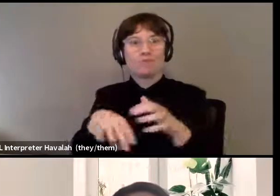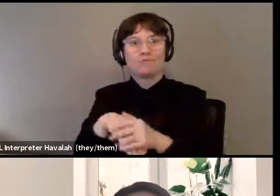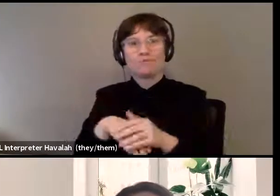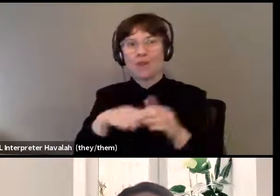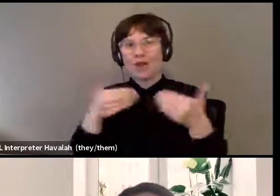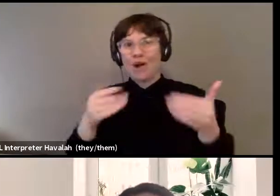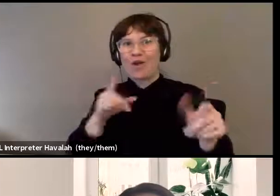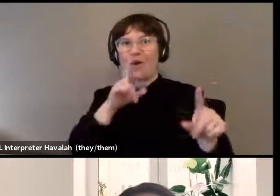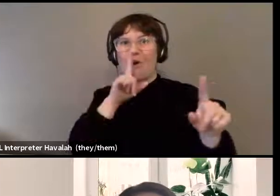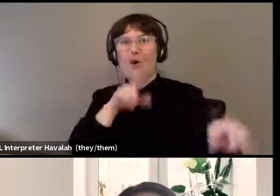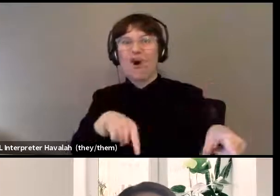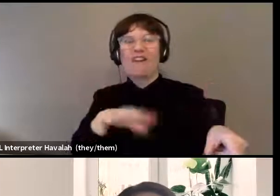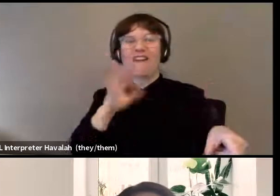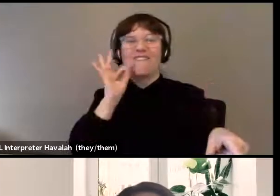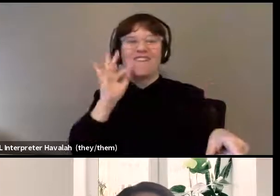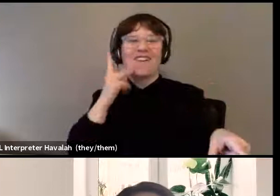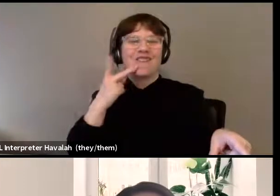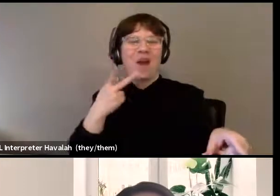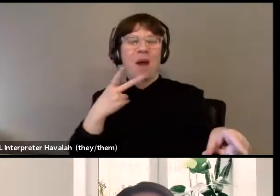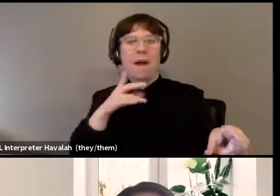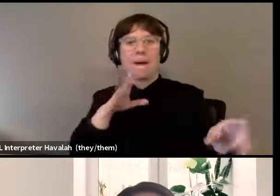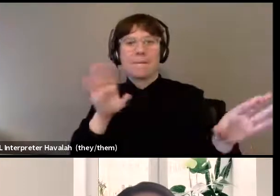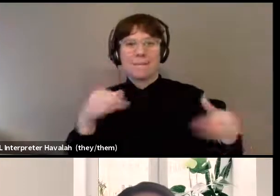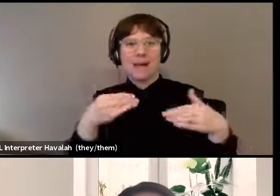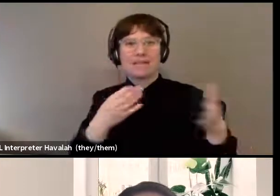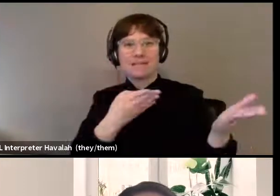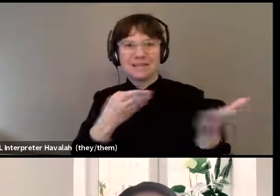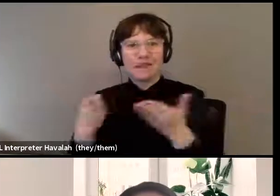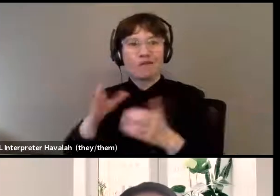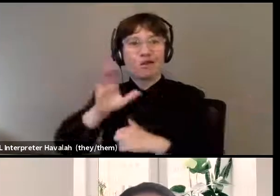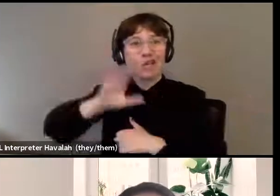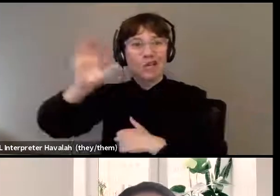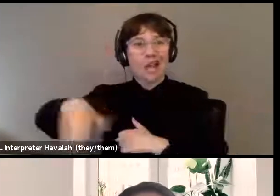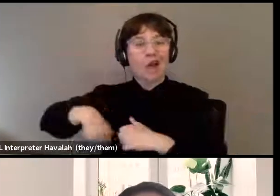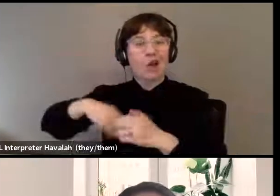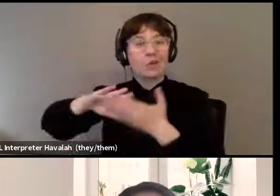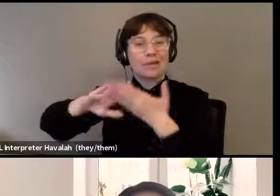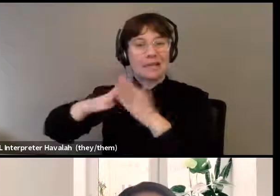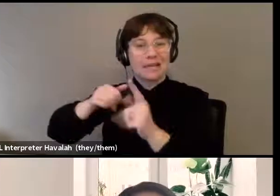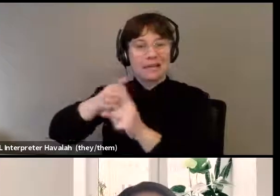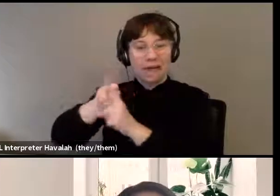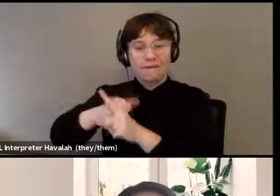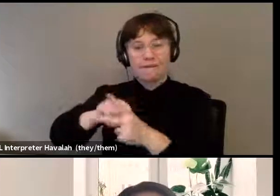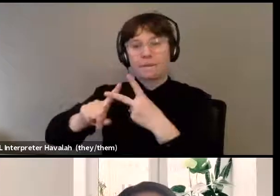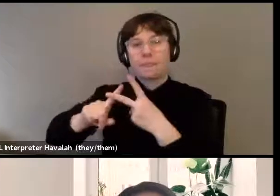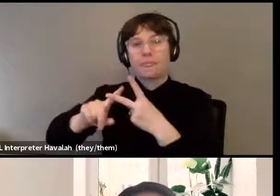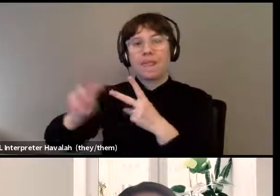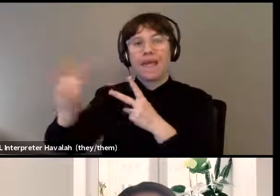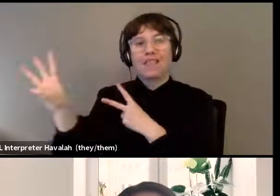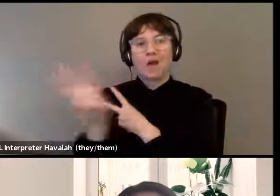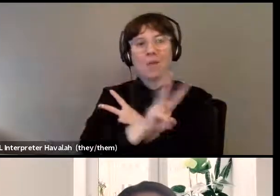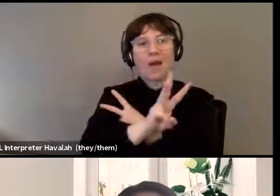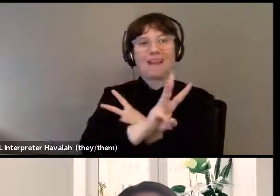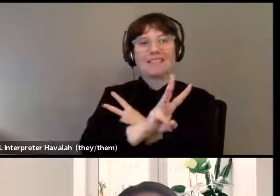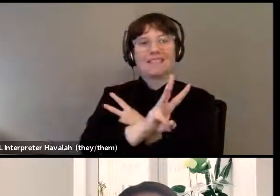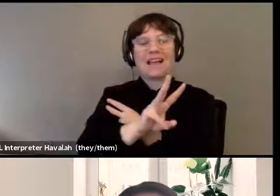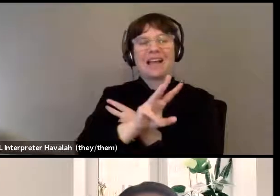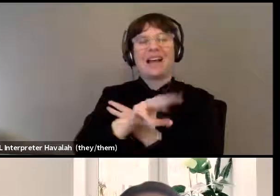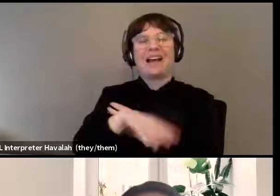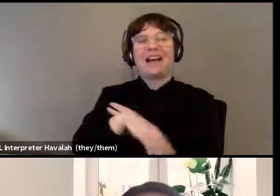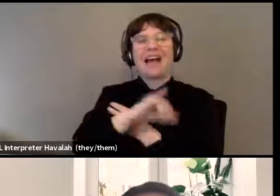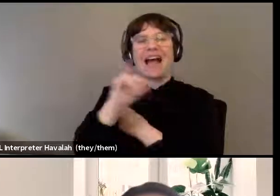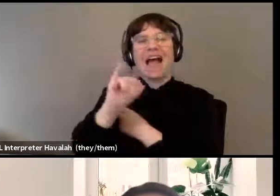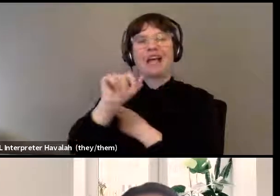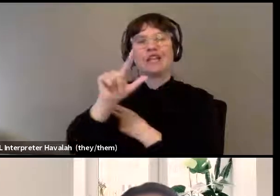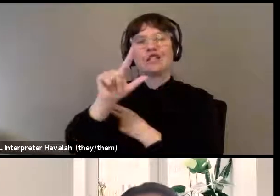a produce box online. We deliver to the city of Chicago, as well as the Western I-290 suburbs,